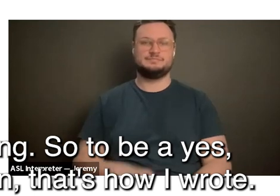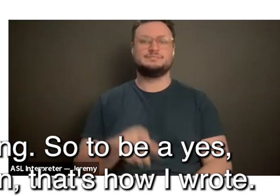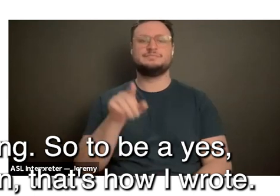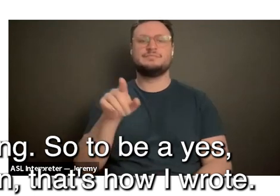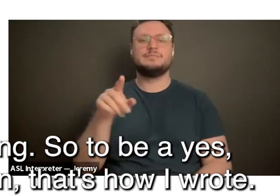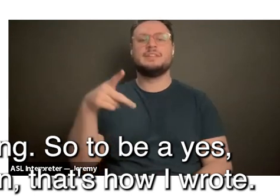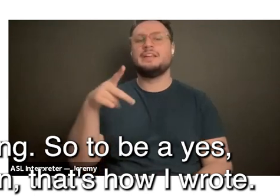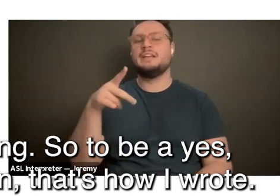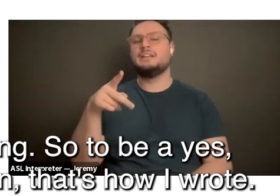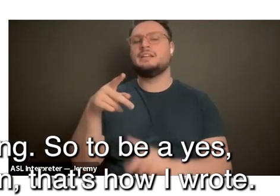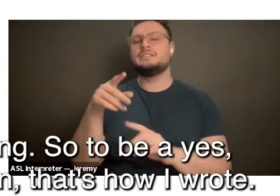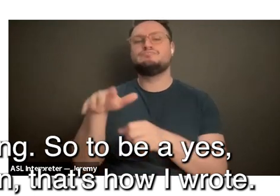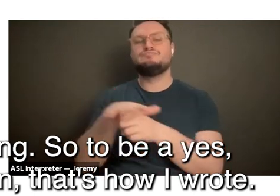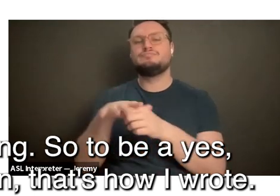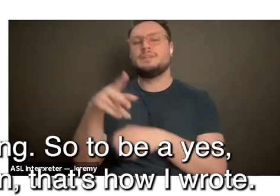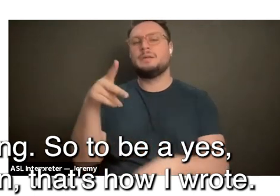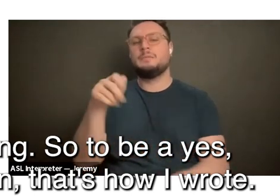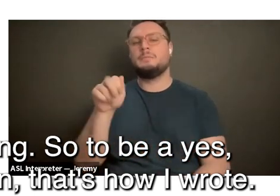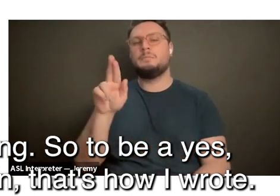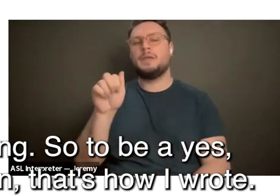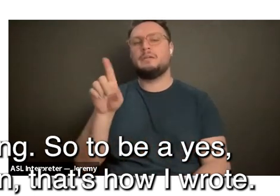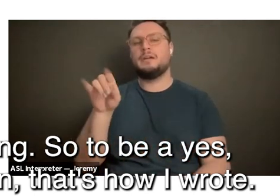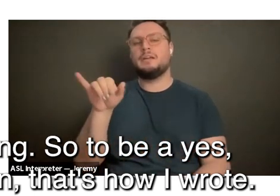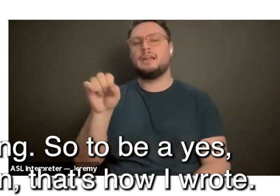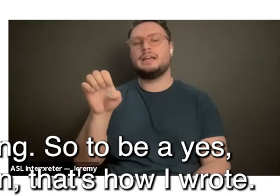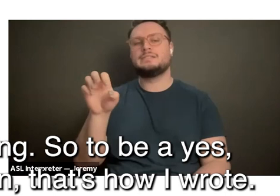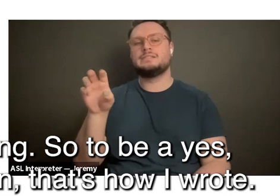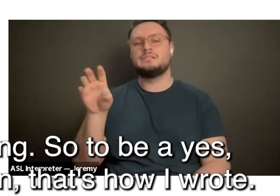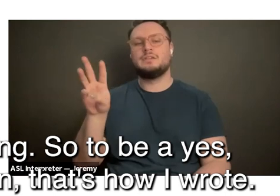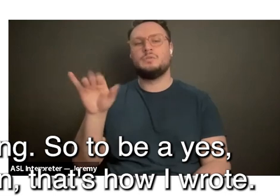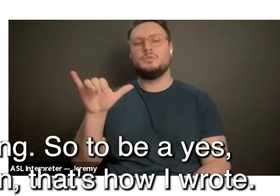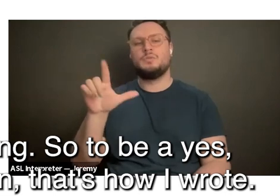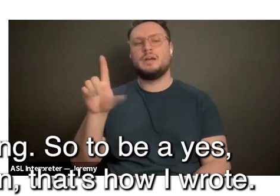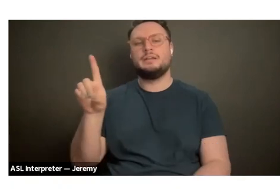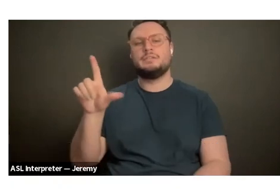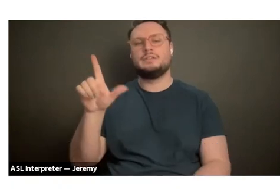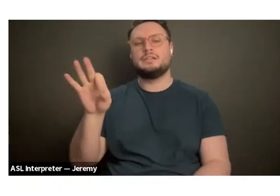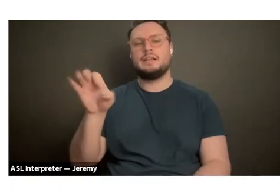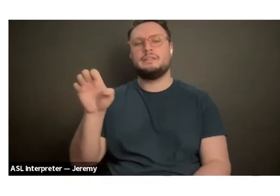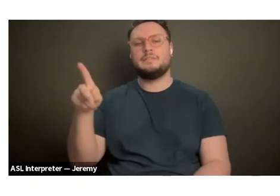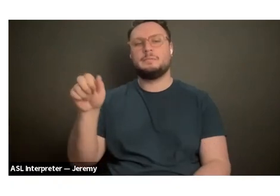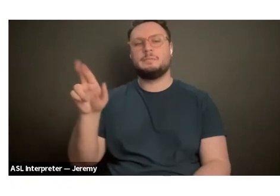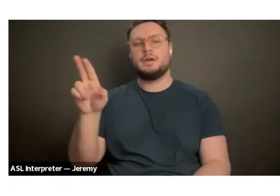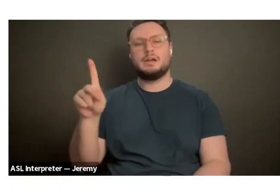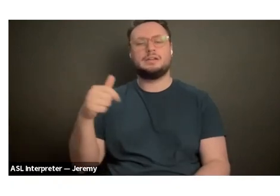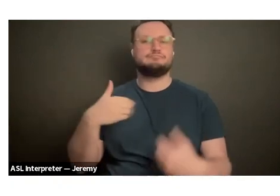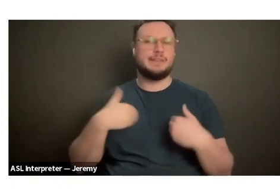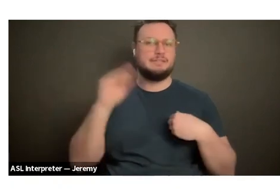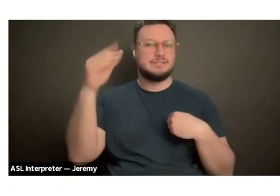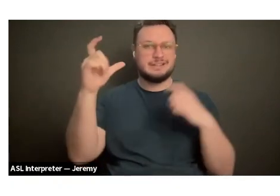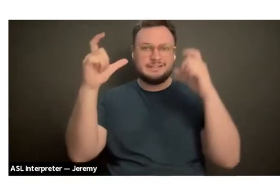Park with sunglasses and a baseball cap and a meerkat sitting on my head. Next point,